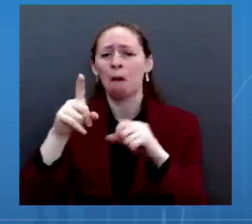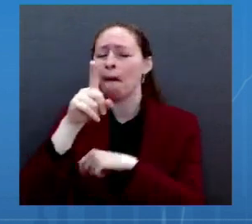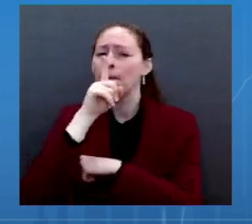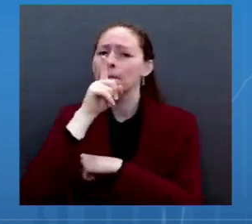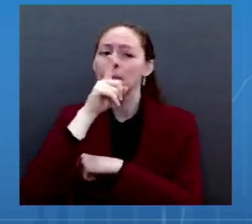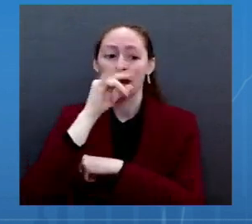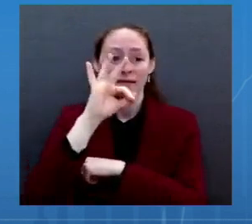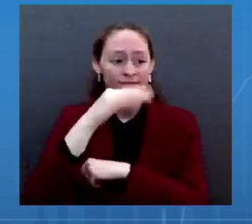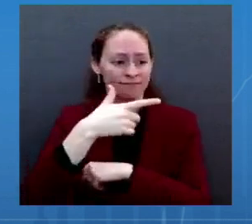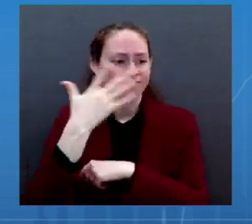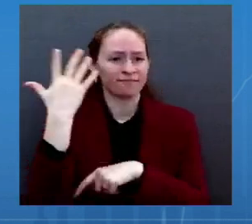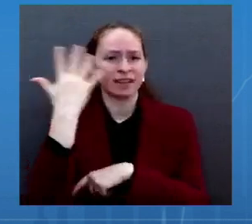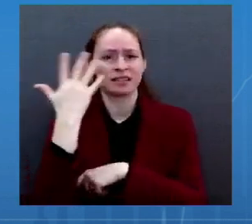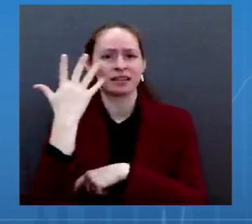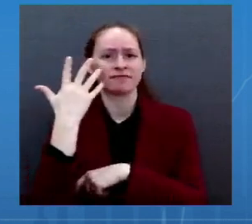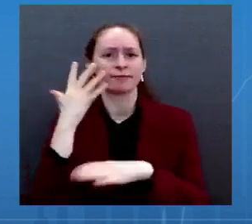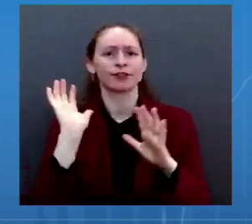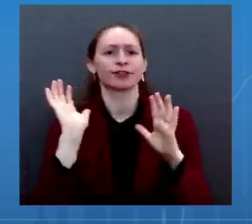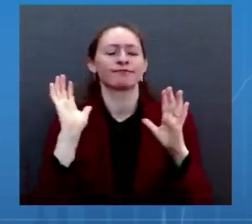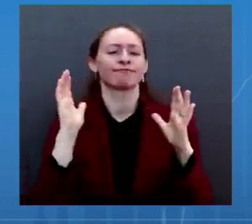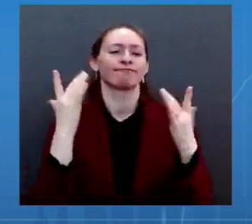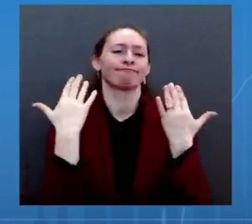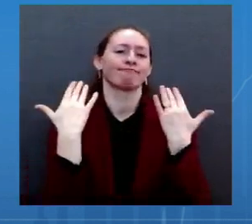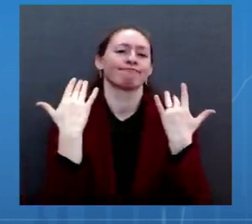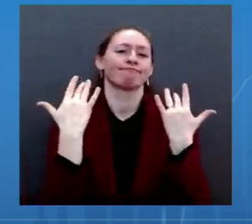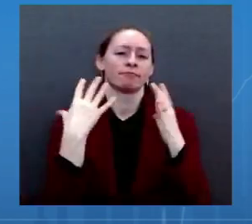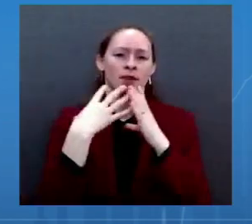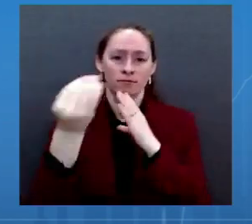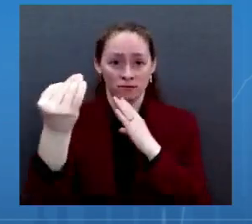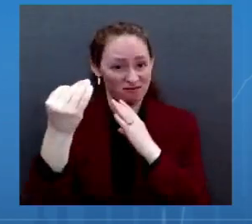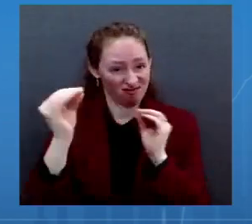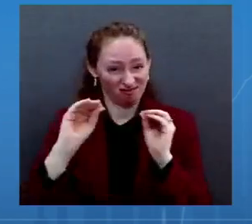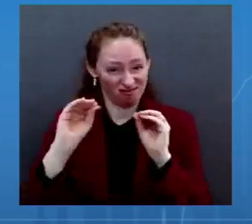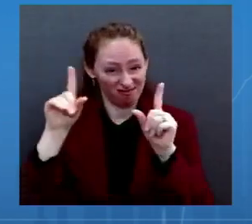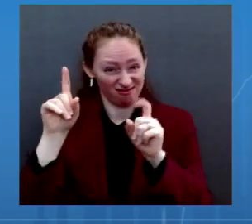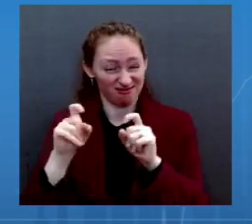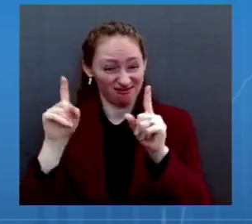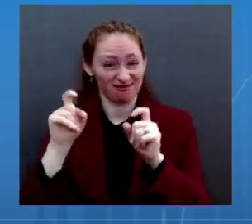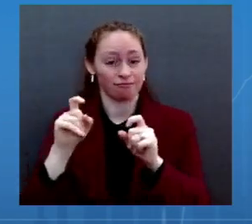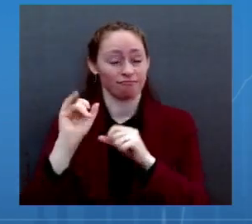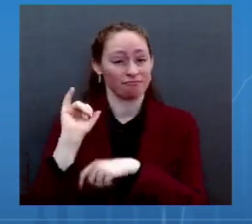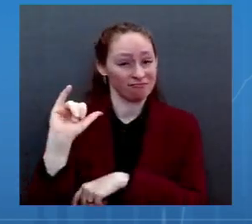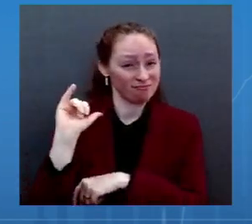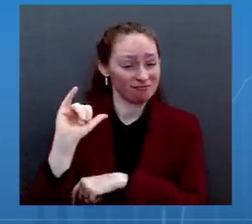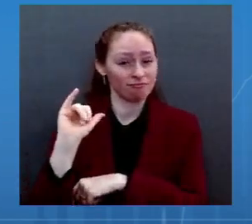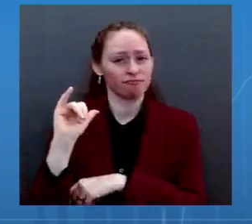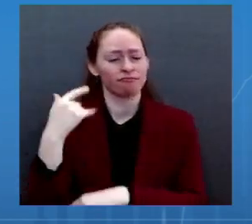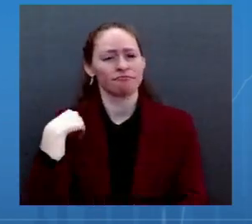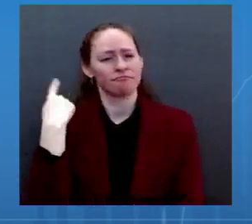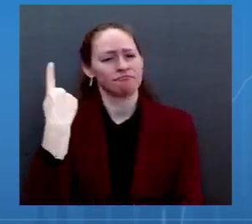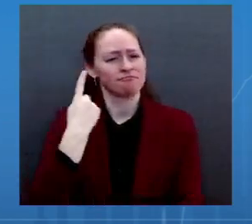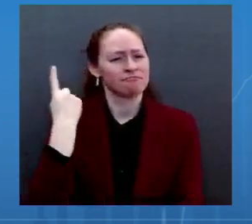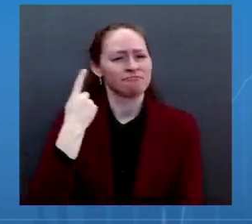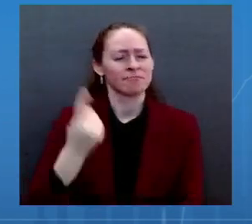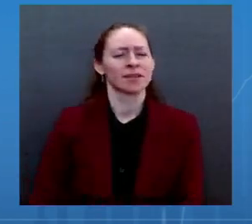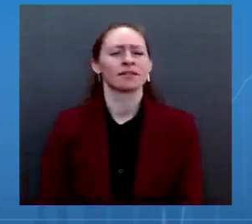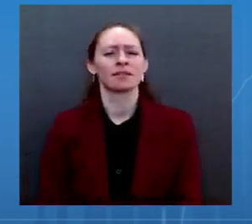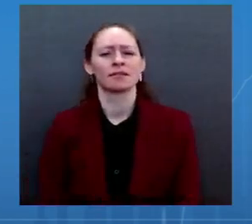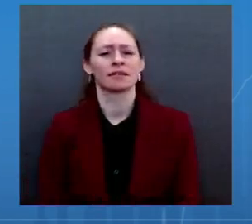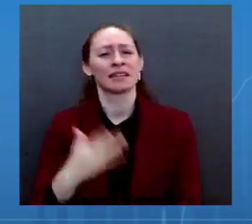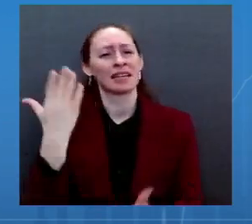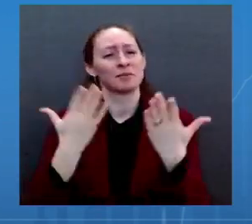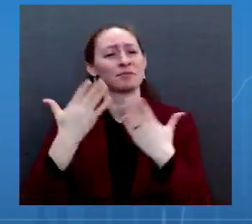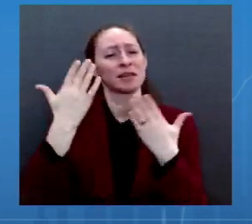are plans by RADx or other programs to develop tests that could actually detect, how infectious you are, how contagious you are. Thank